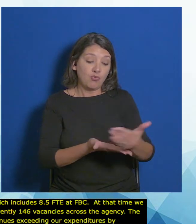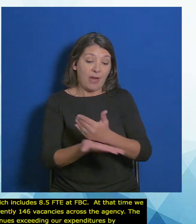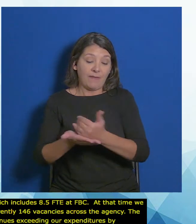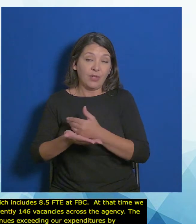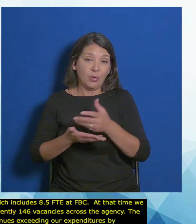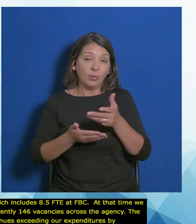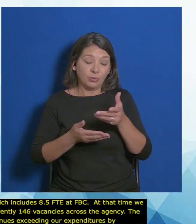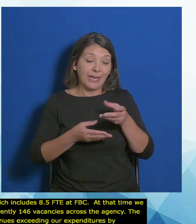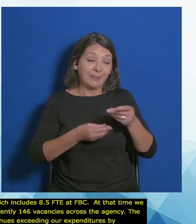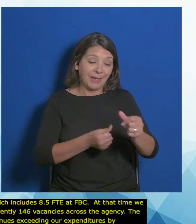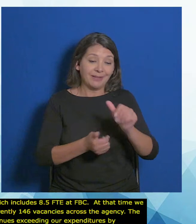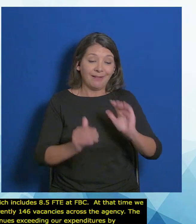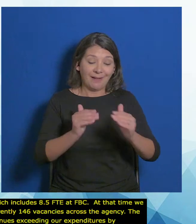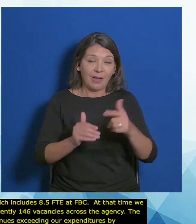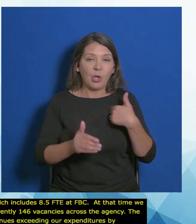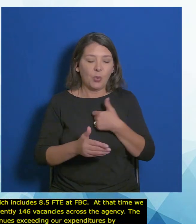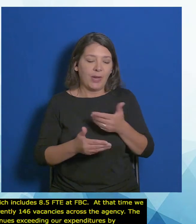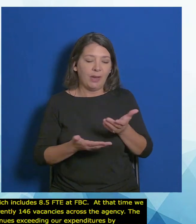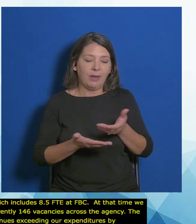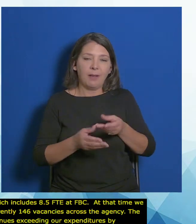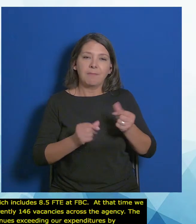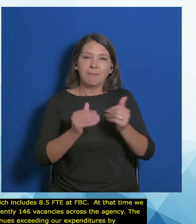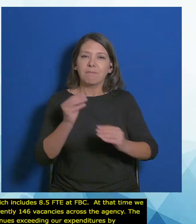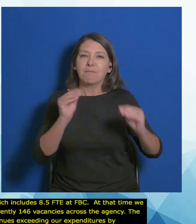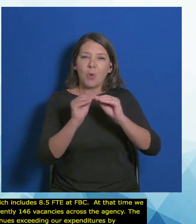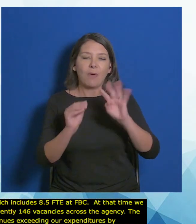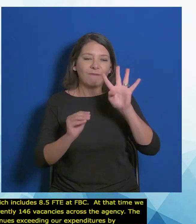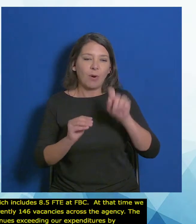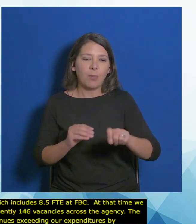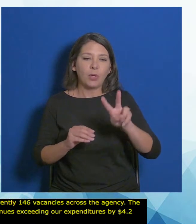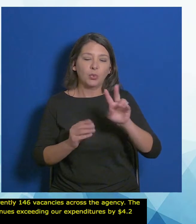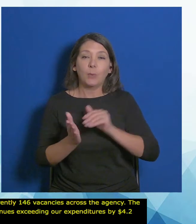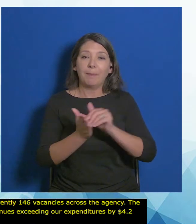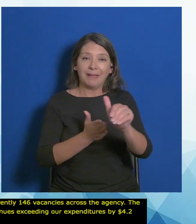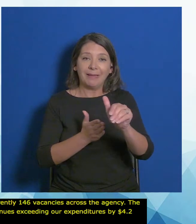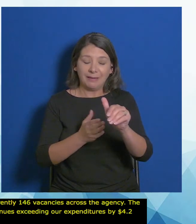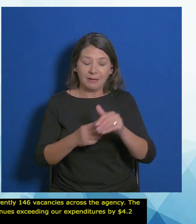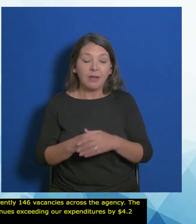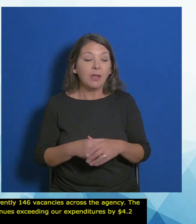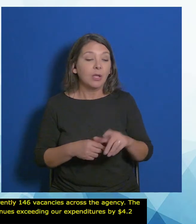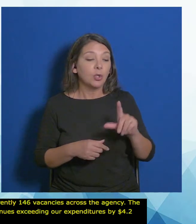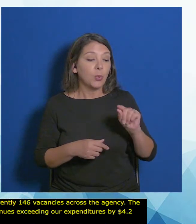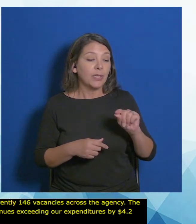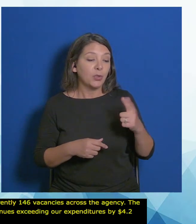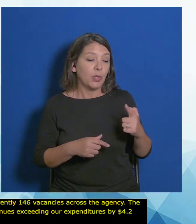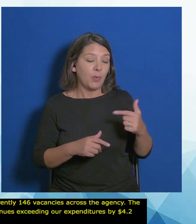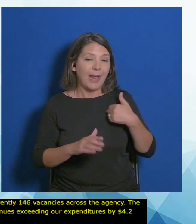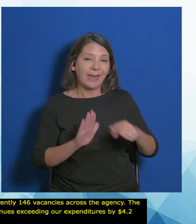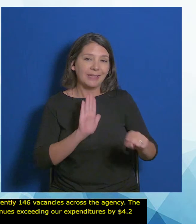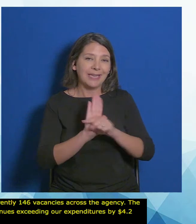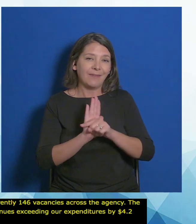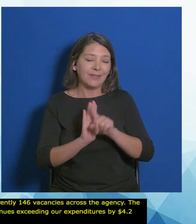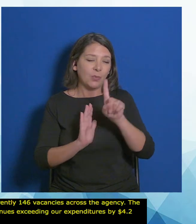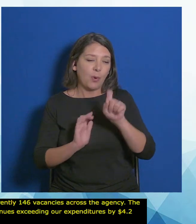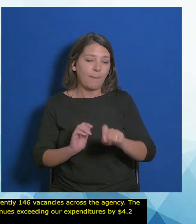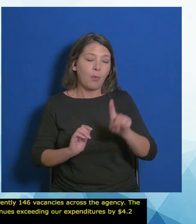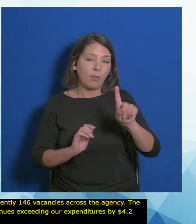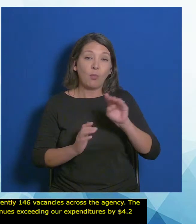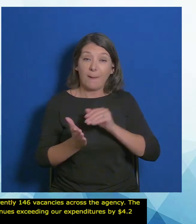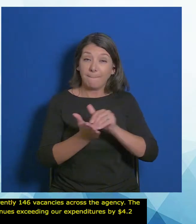by $4.2 million, while the fiscal year 2021 ended with a deficit of $1.1